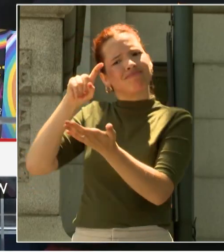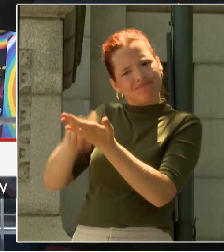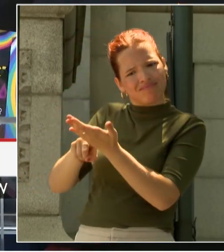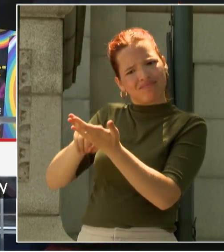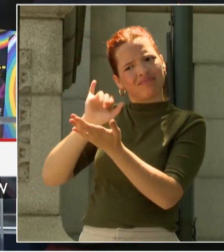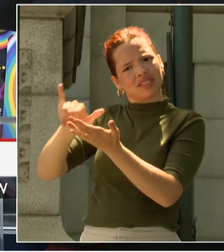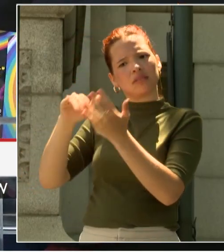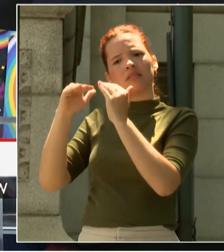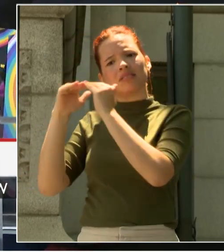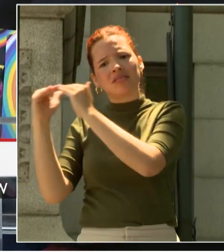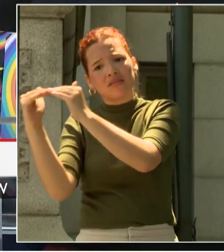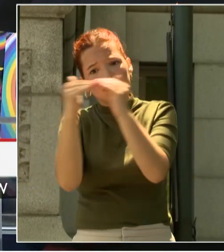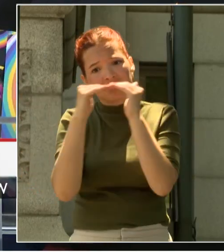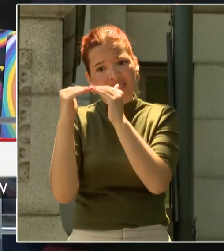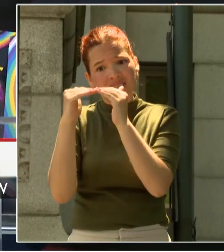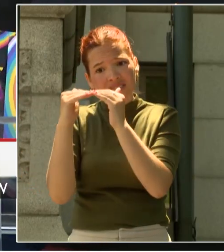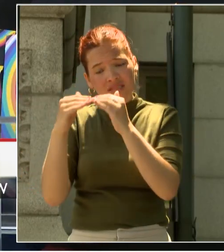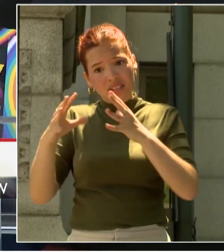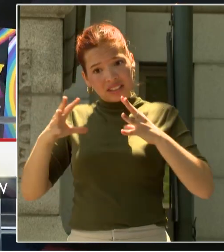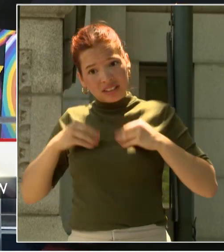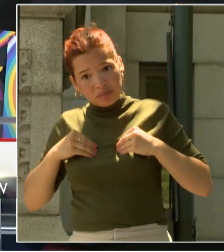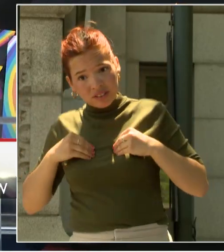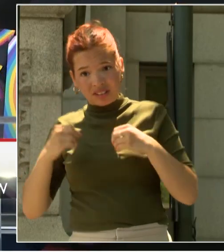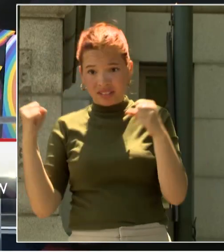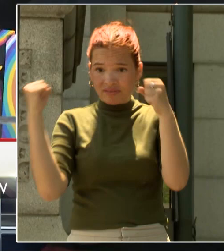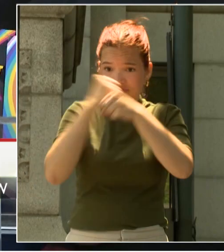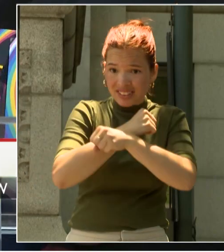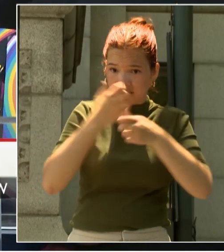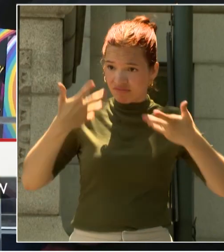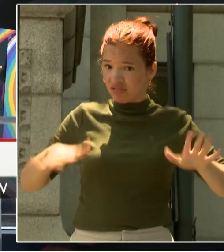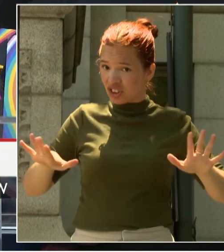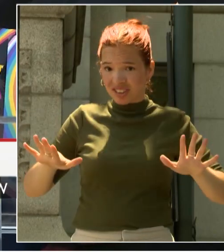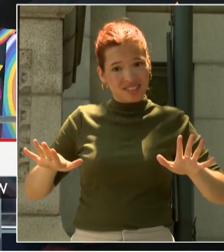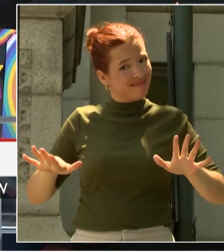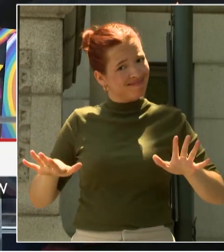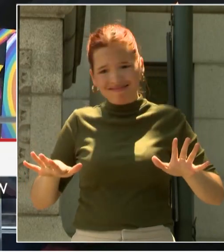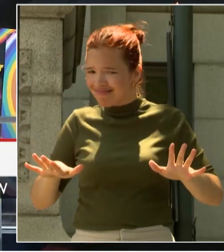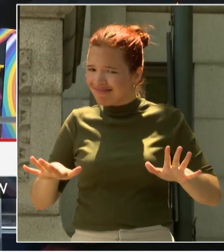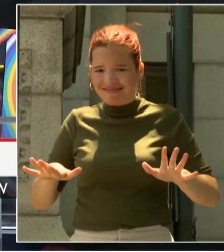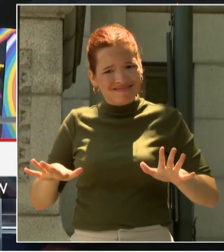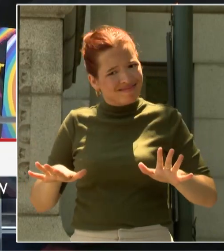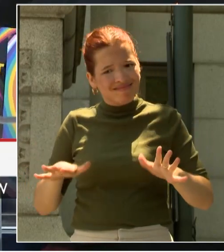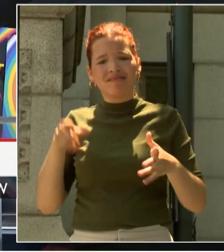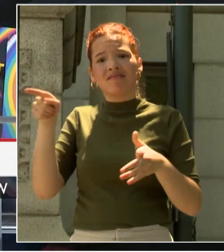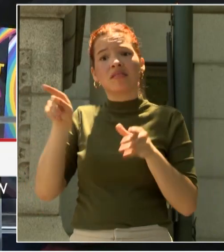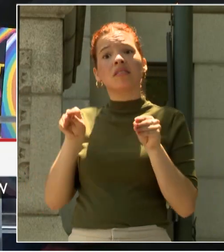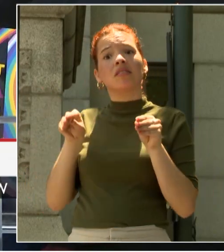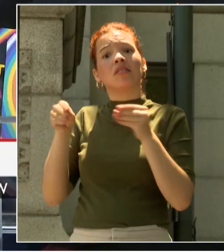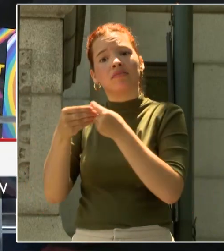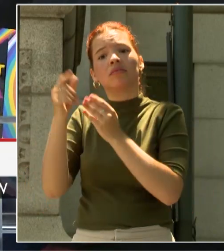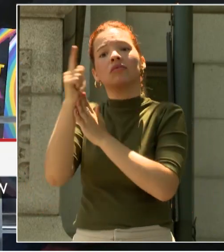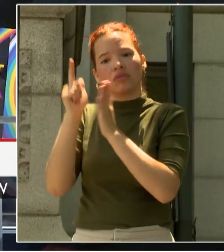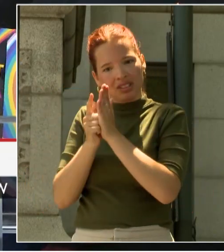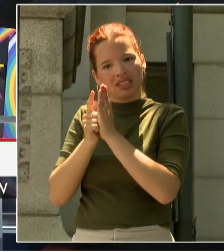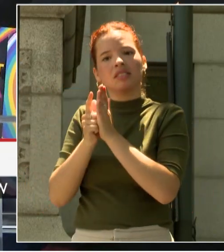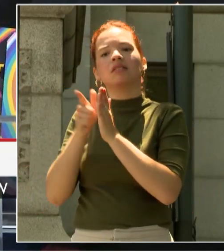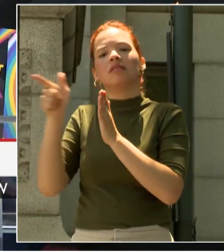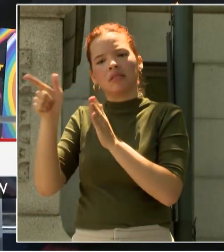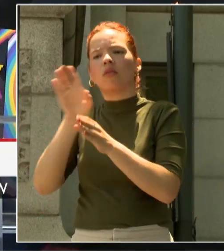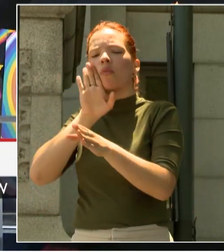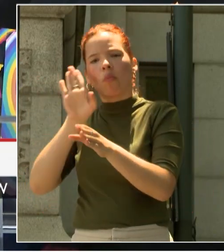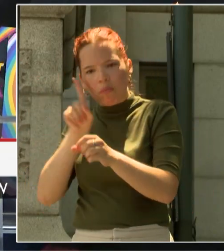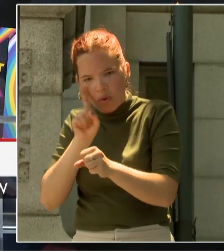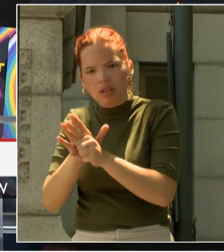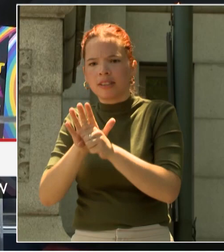and acceptance is far from over. Your Office of Attorney General, I promise you, is working hard every day to use the